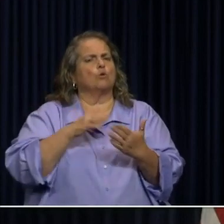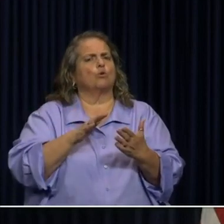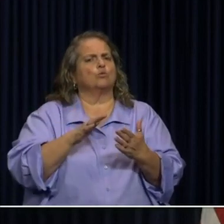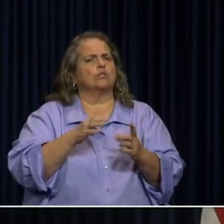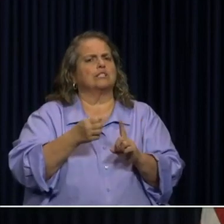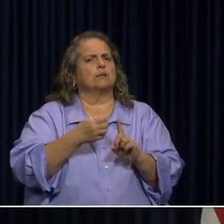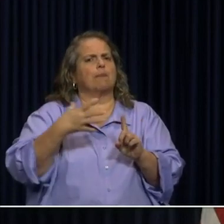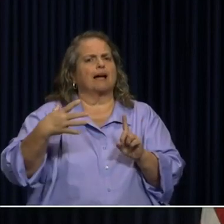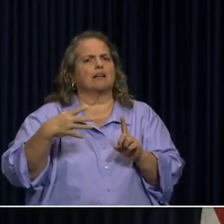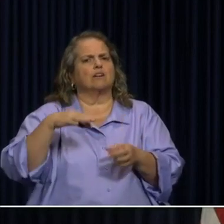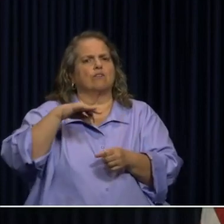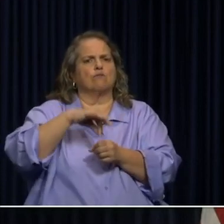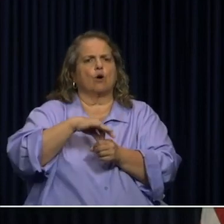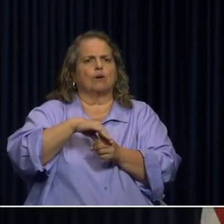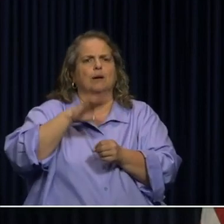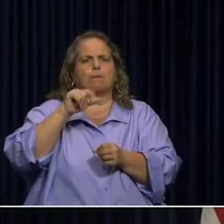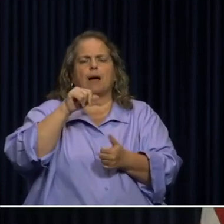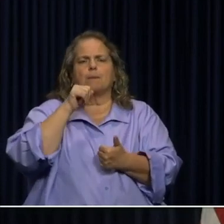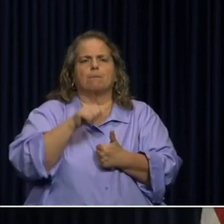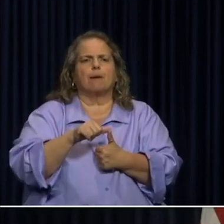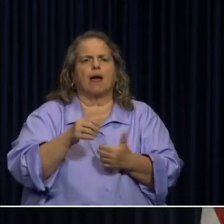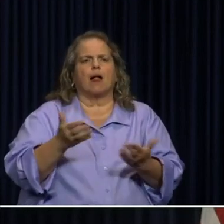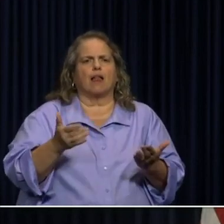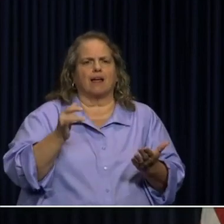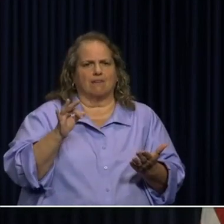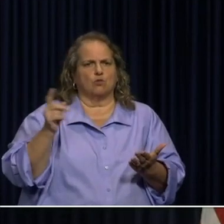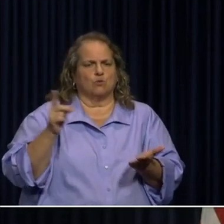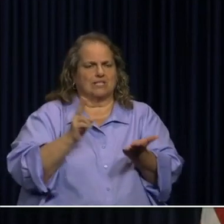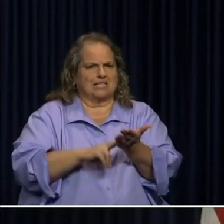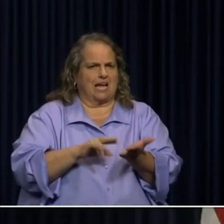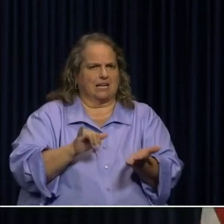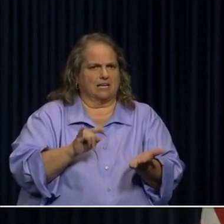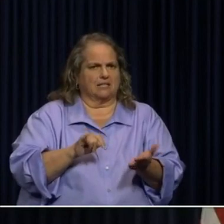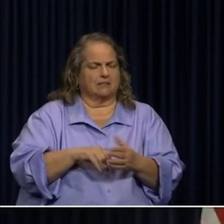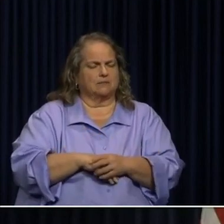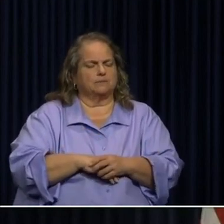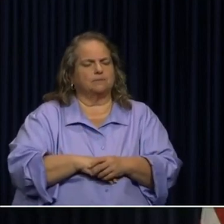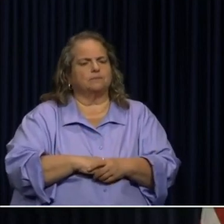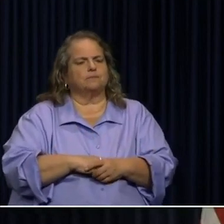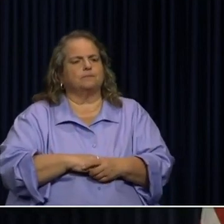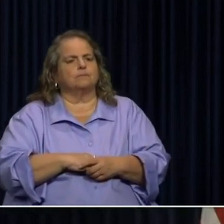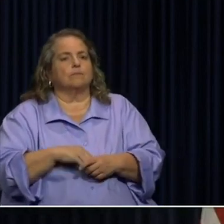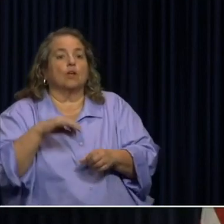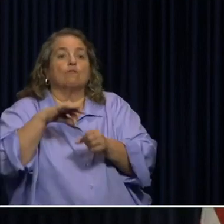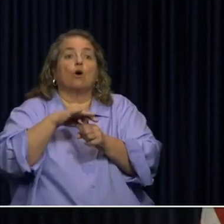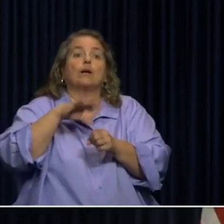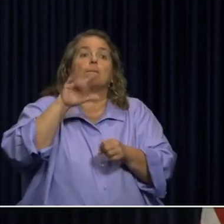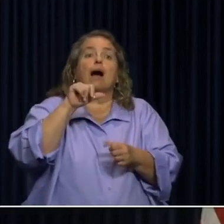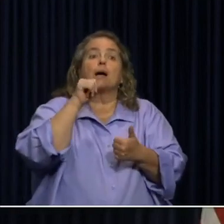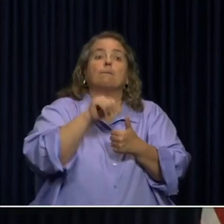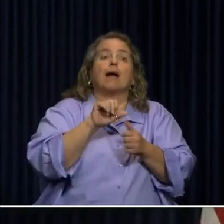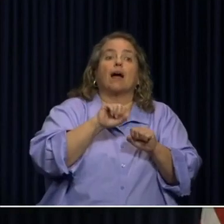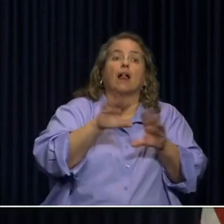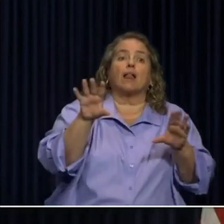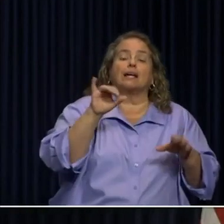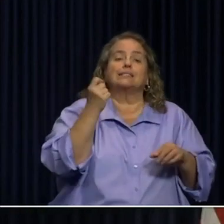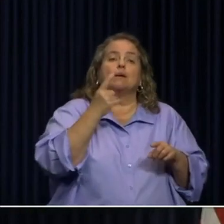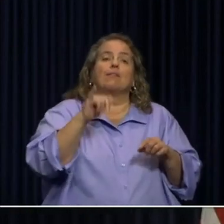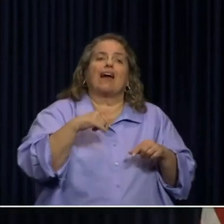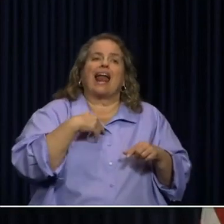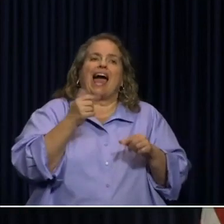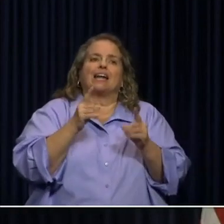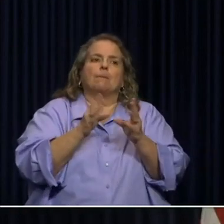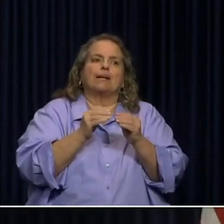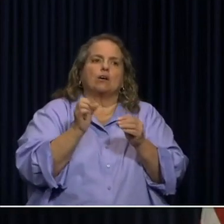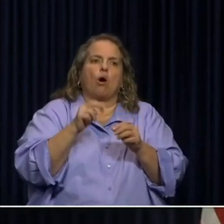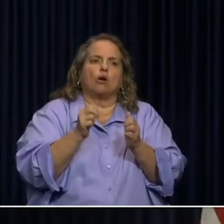expanded voting by mail if I sign it? Voting by mail is something, I had a meeting on it today